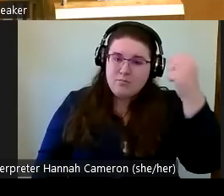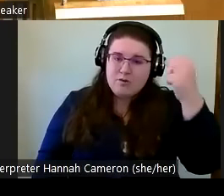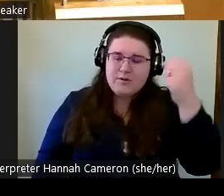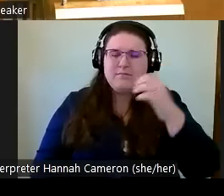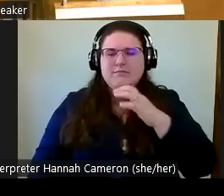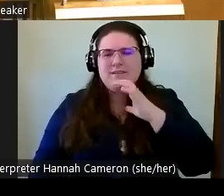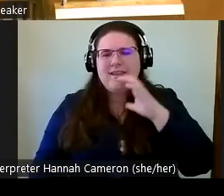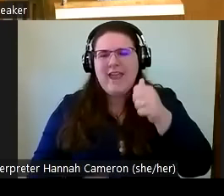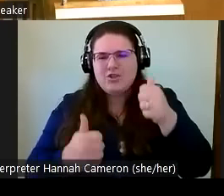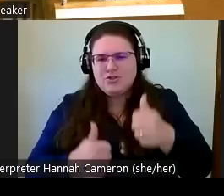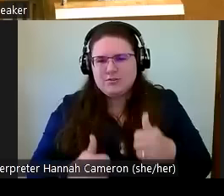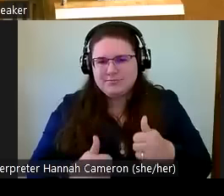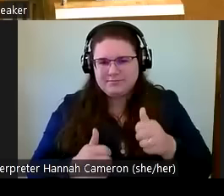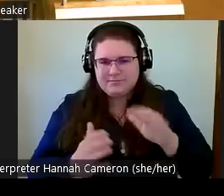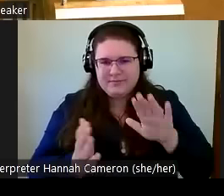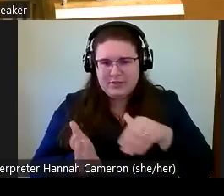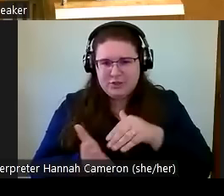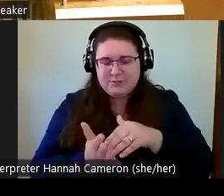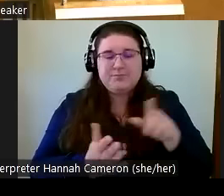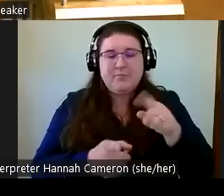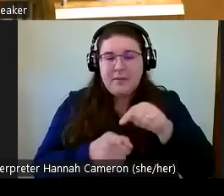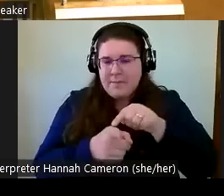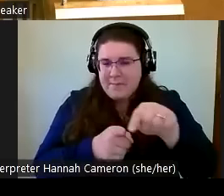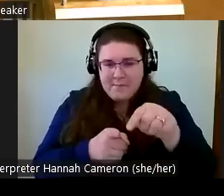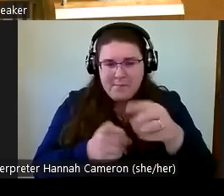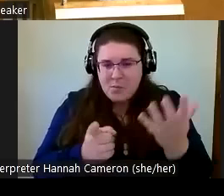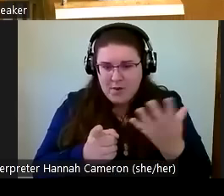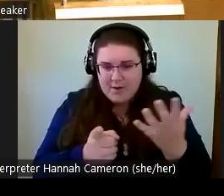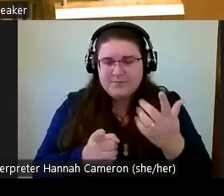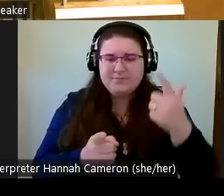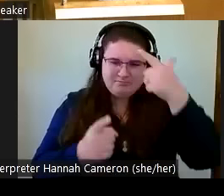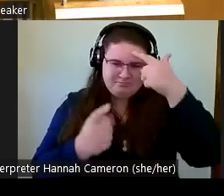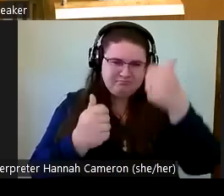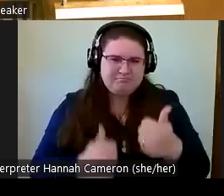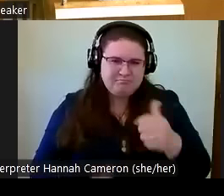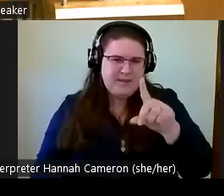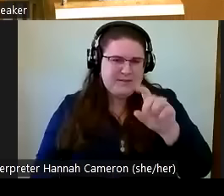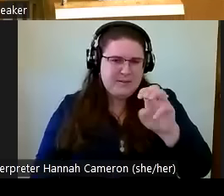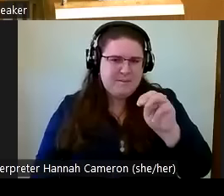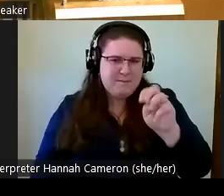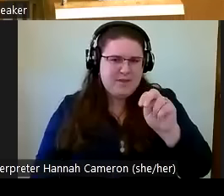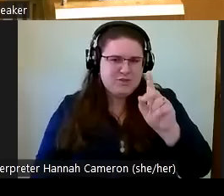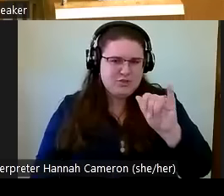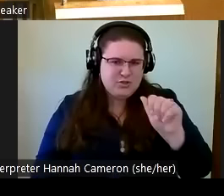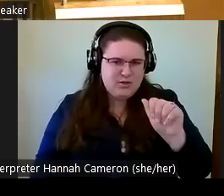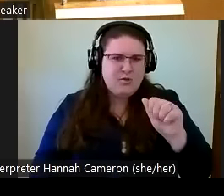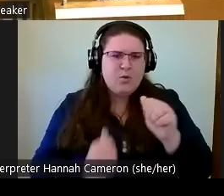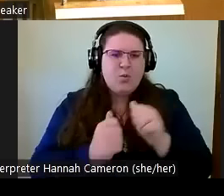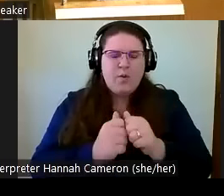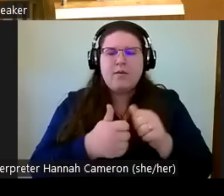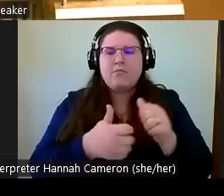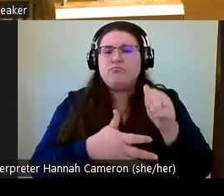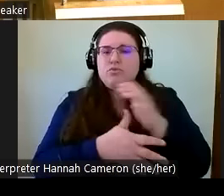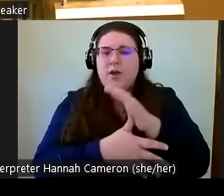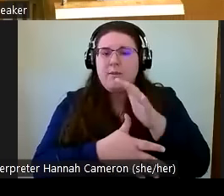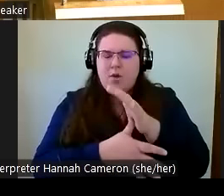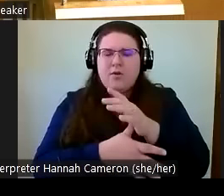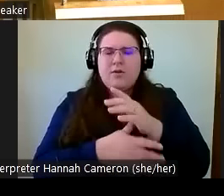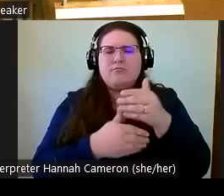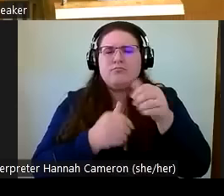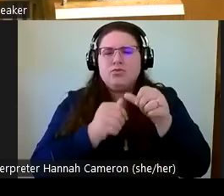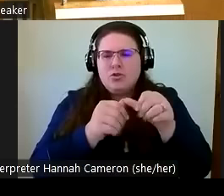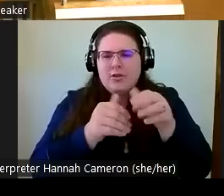clinical expertise is in dementia, with a particular focus on primary progressive aphasias. Her research focuses